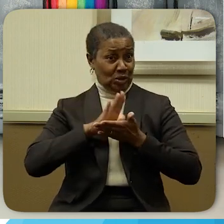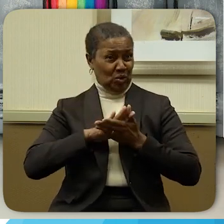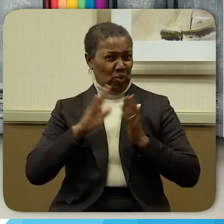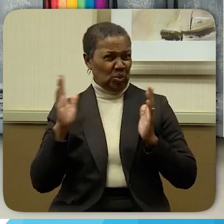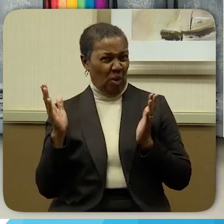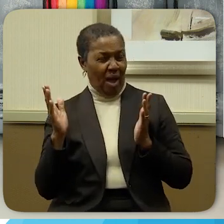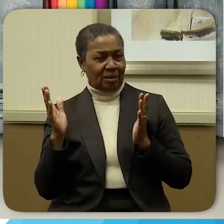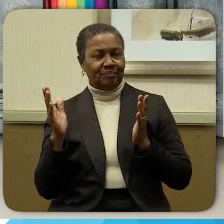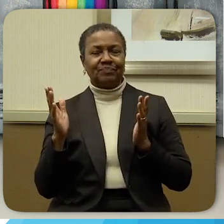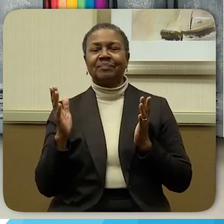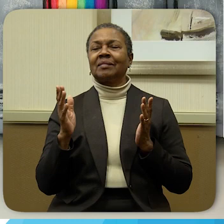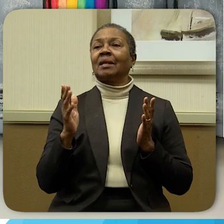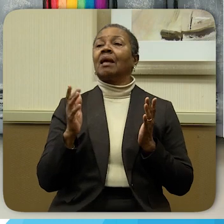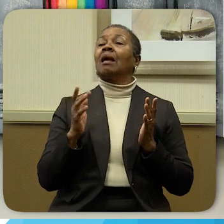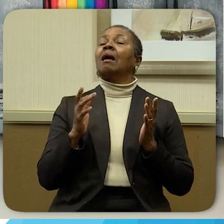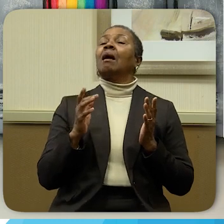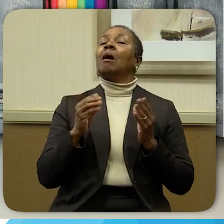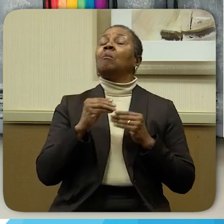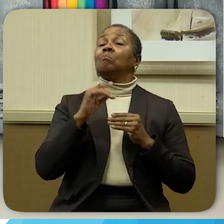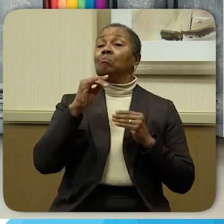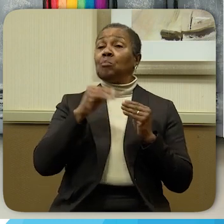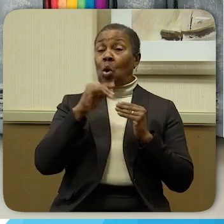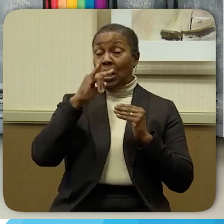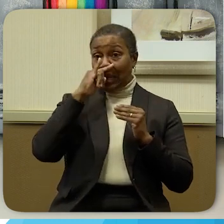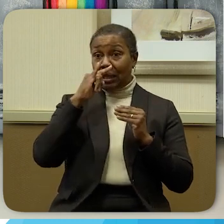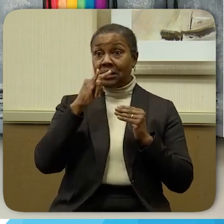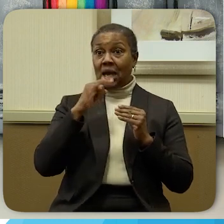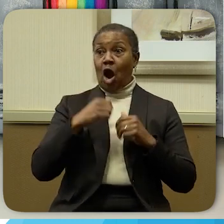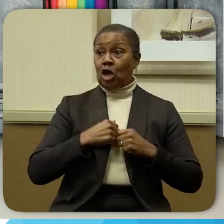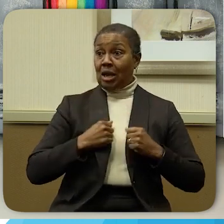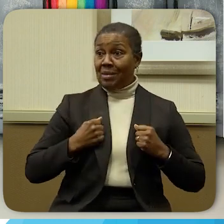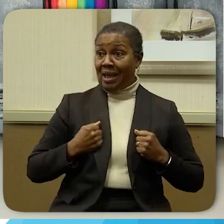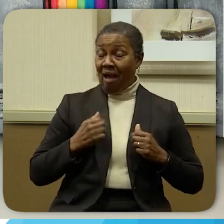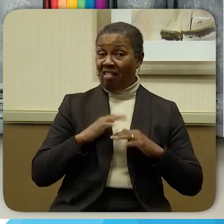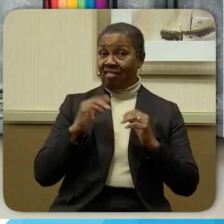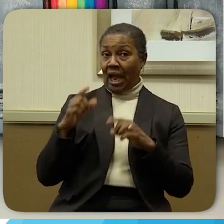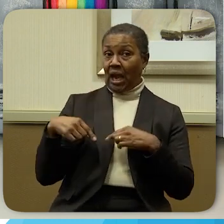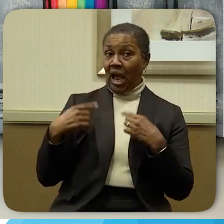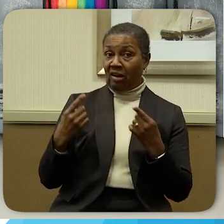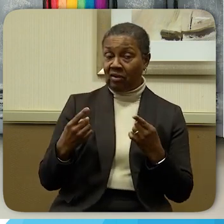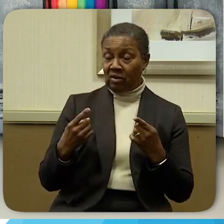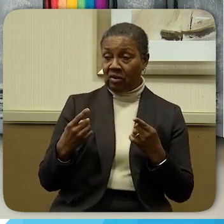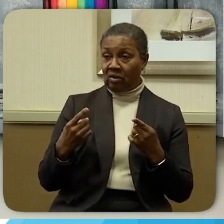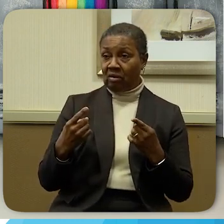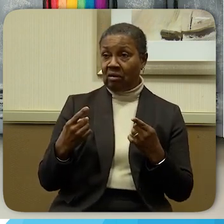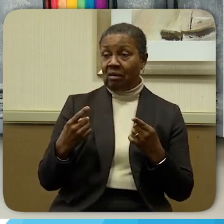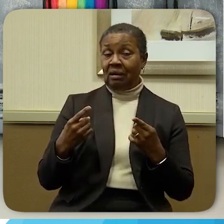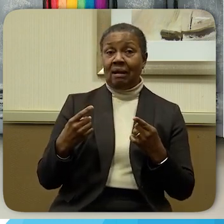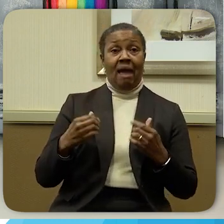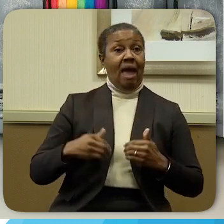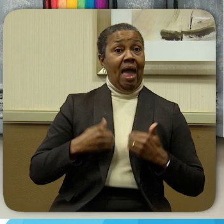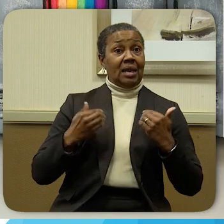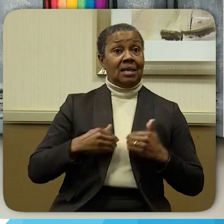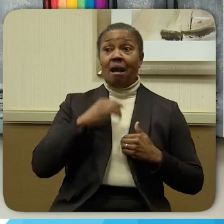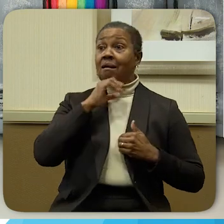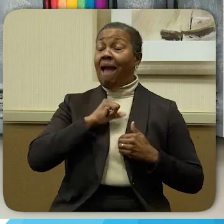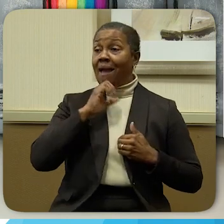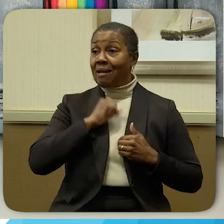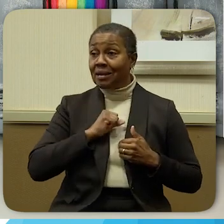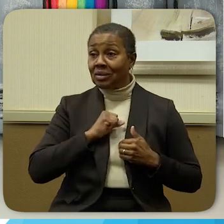that more kids are coming out than ever, coming out younger than ever, and there's